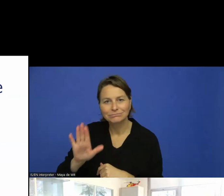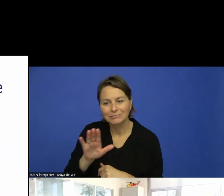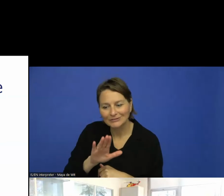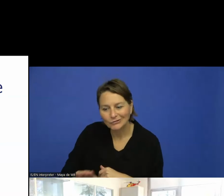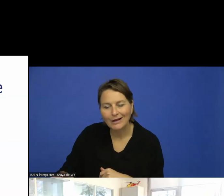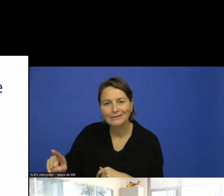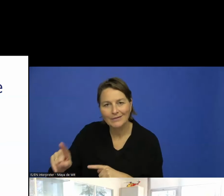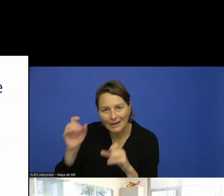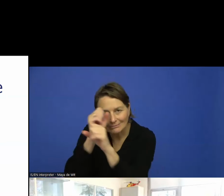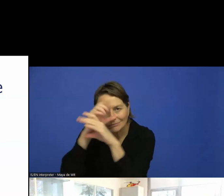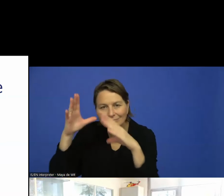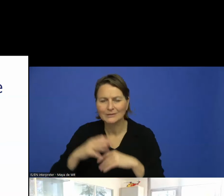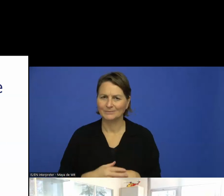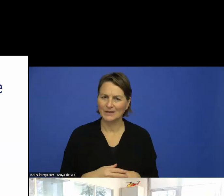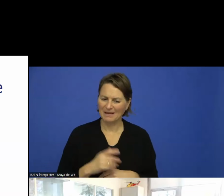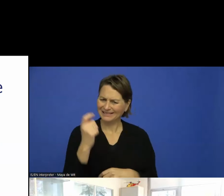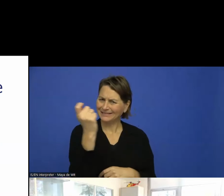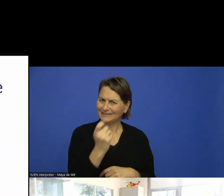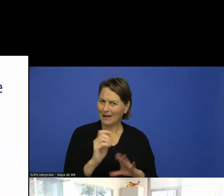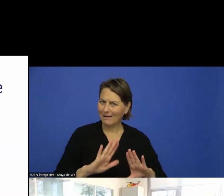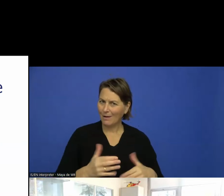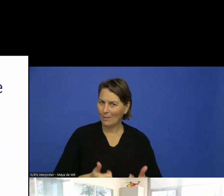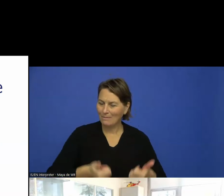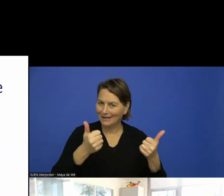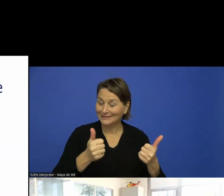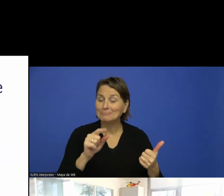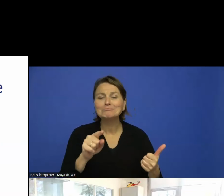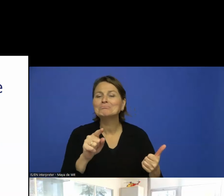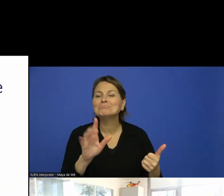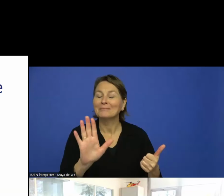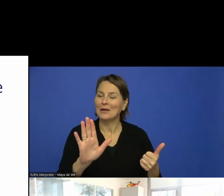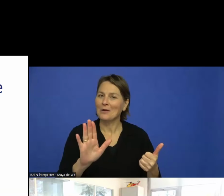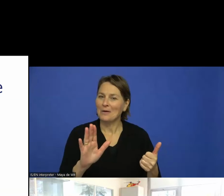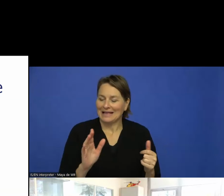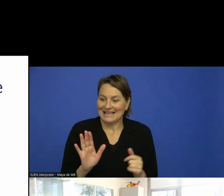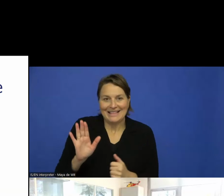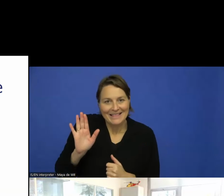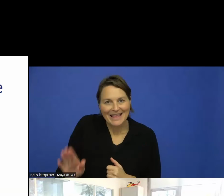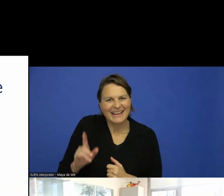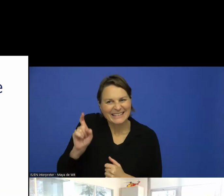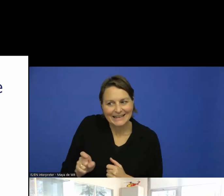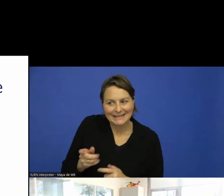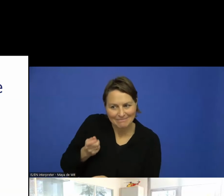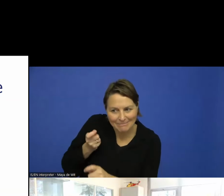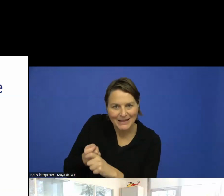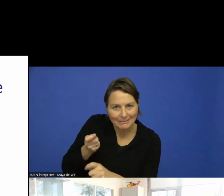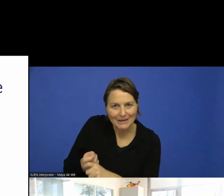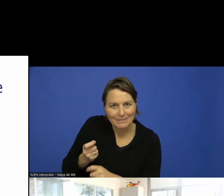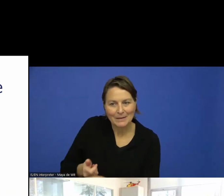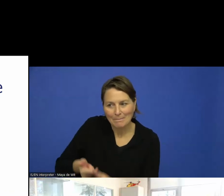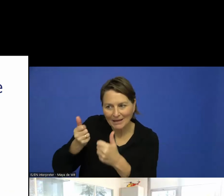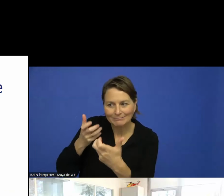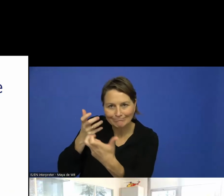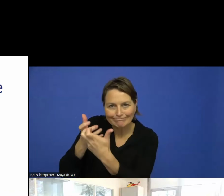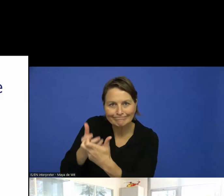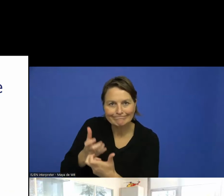of view? Well, maybe no surprise that what are the needs? How can the needs be met? How well are the needs met?